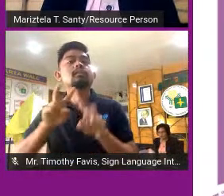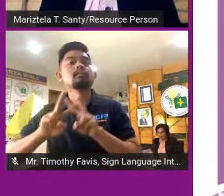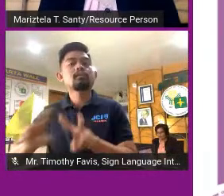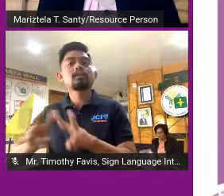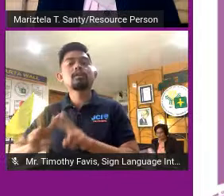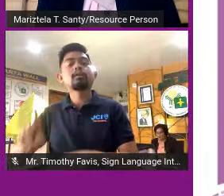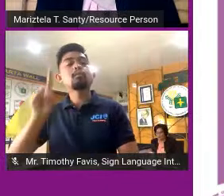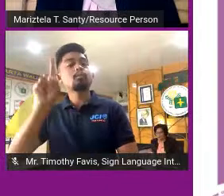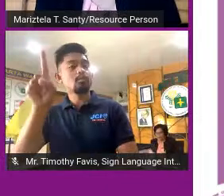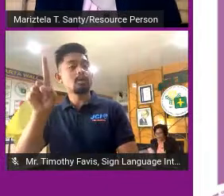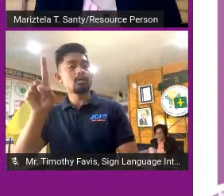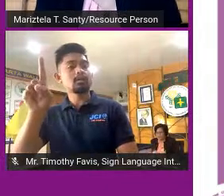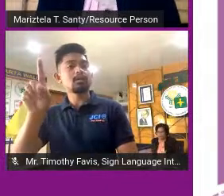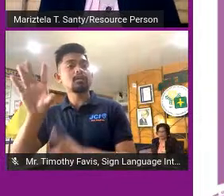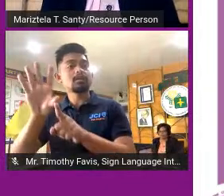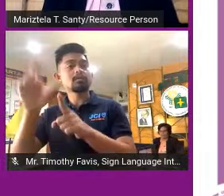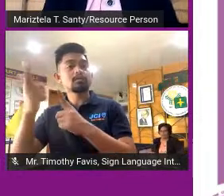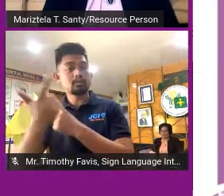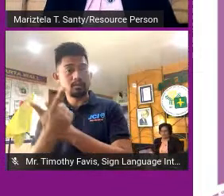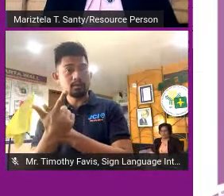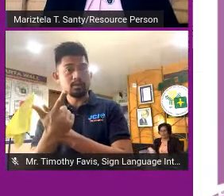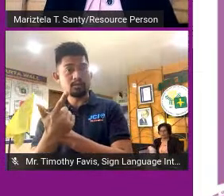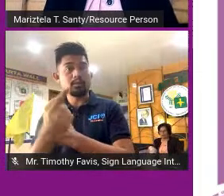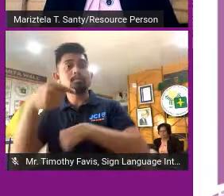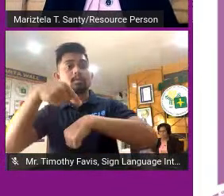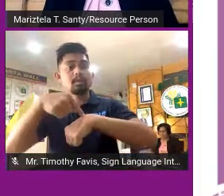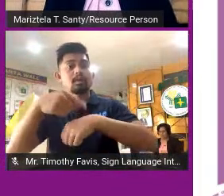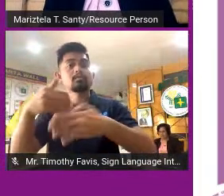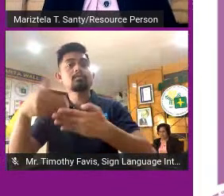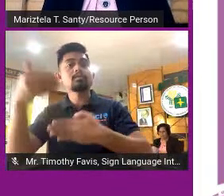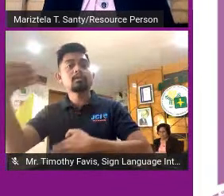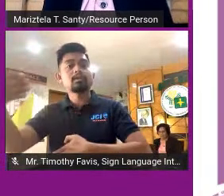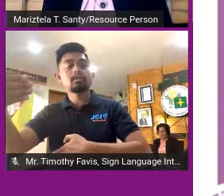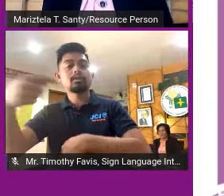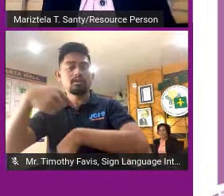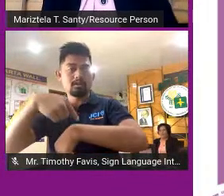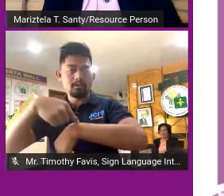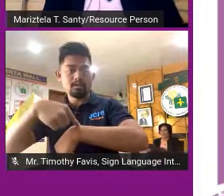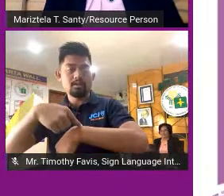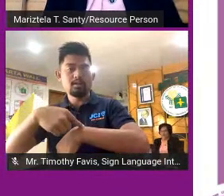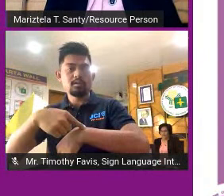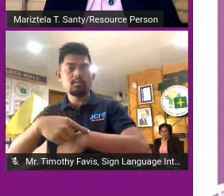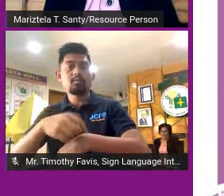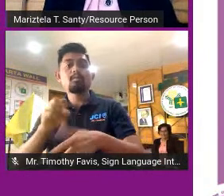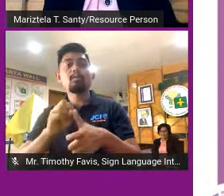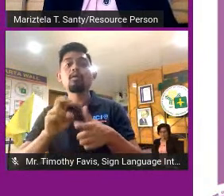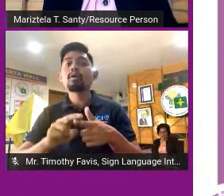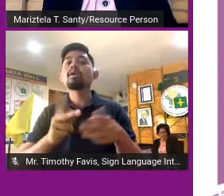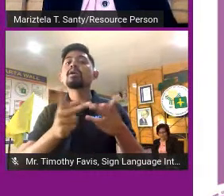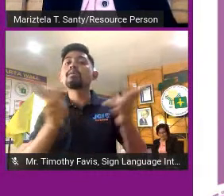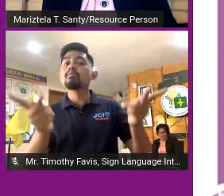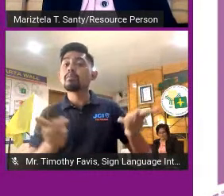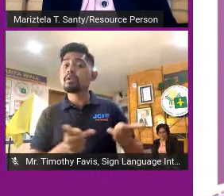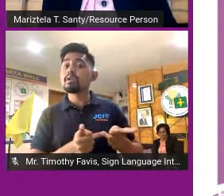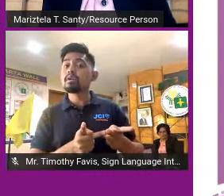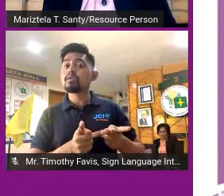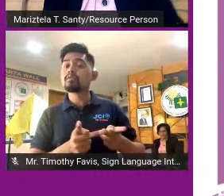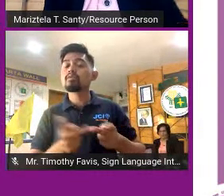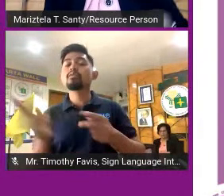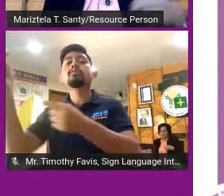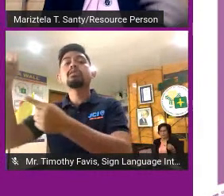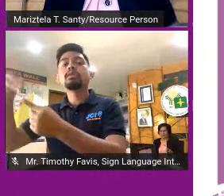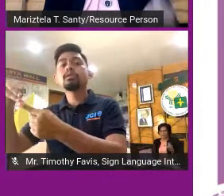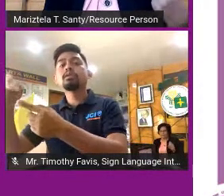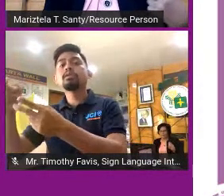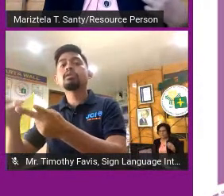one culture, from one era to another, and from one place to another. They can change. So,